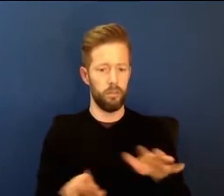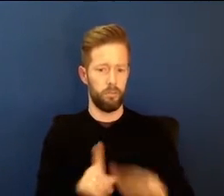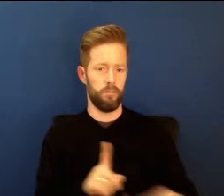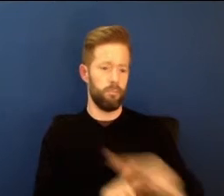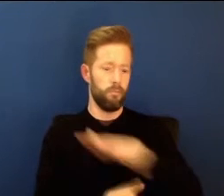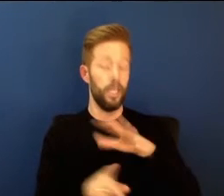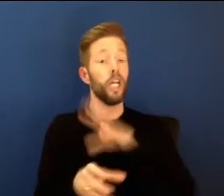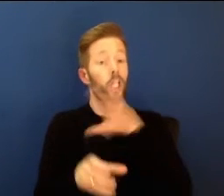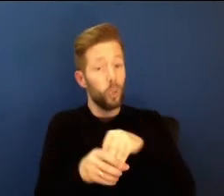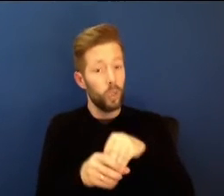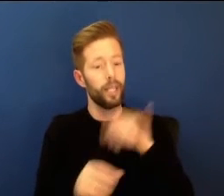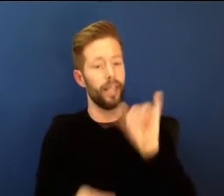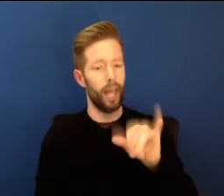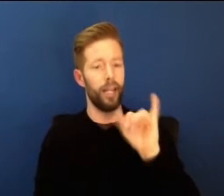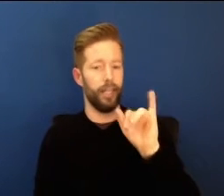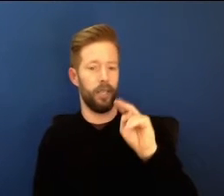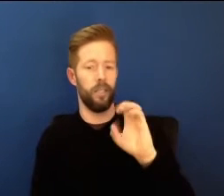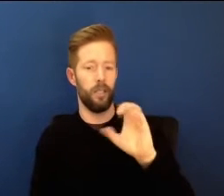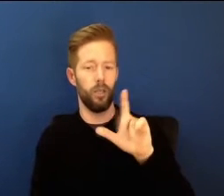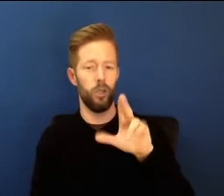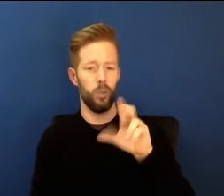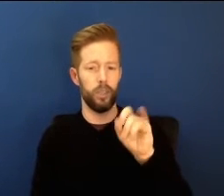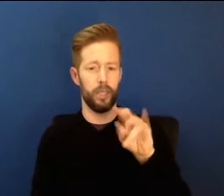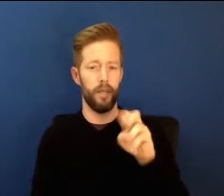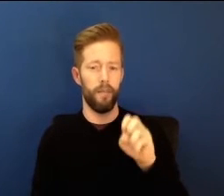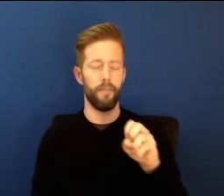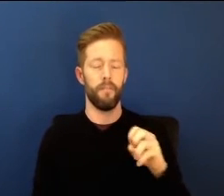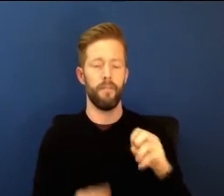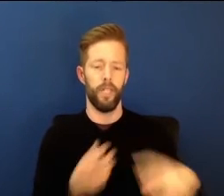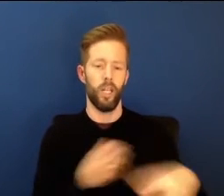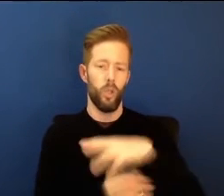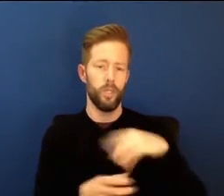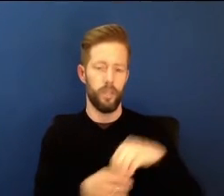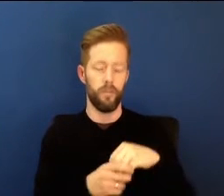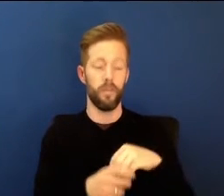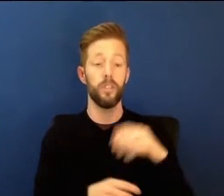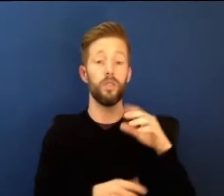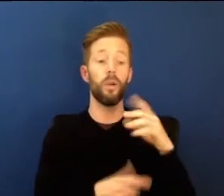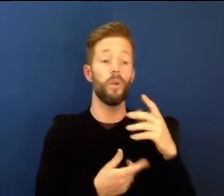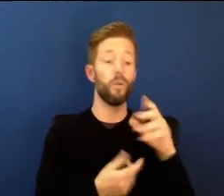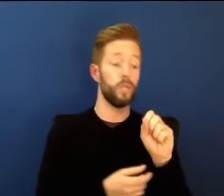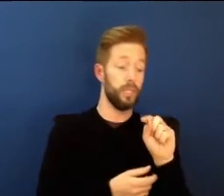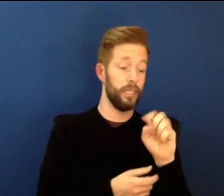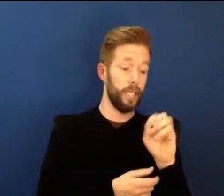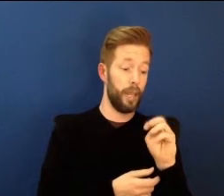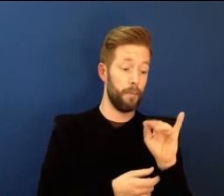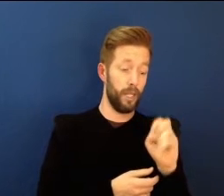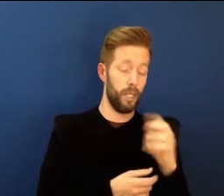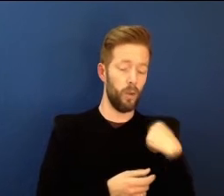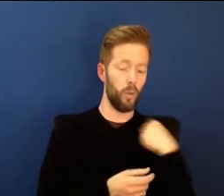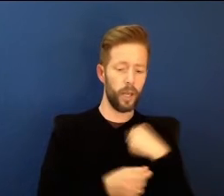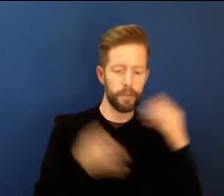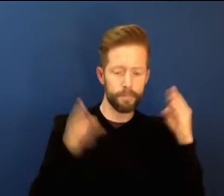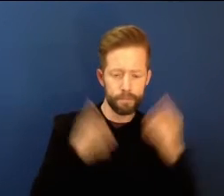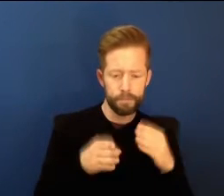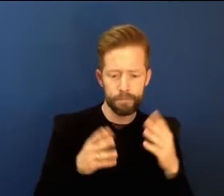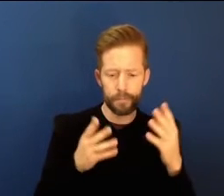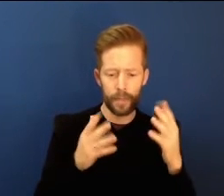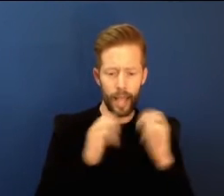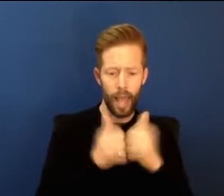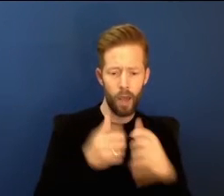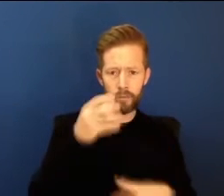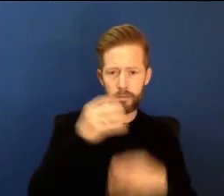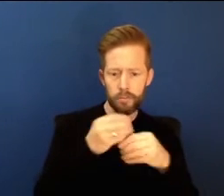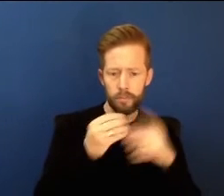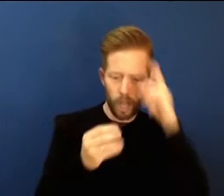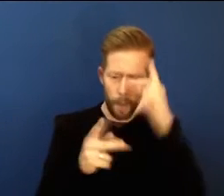inclusive settings. So I think at STEMIE, we're working on specific activities that target